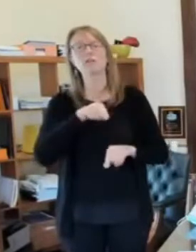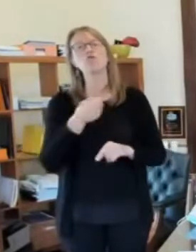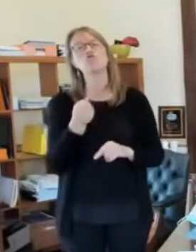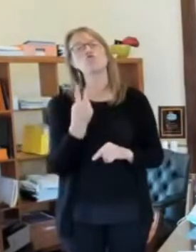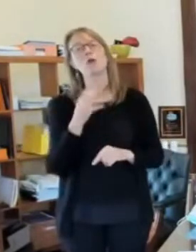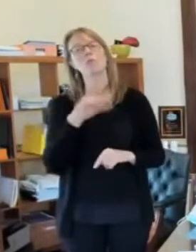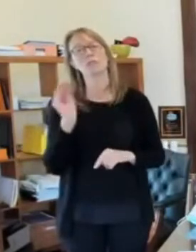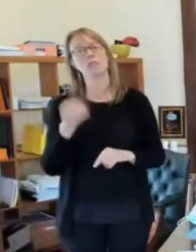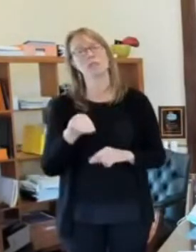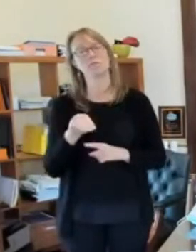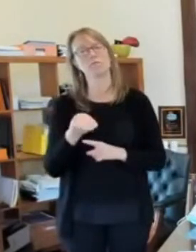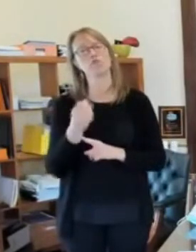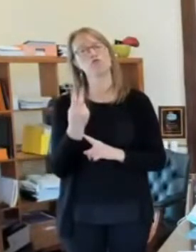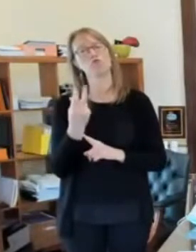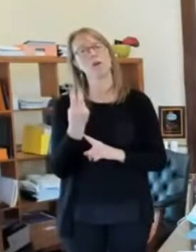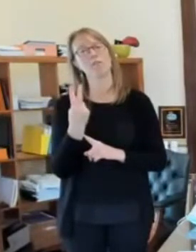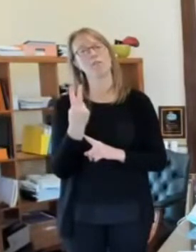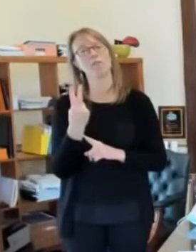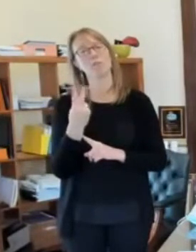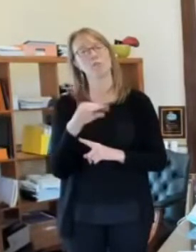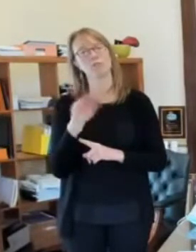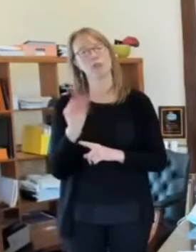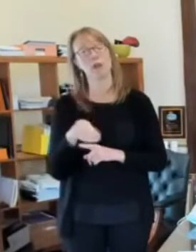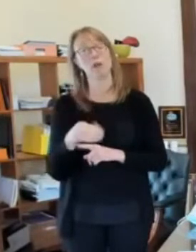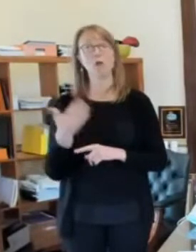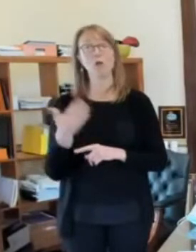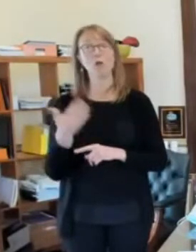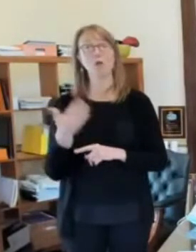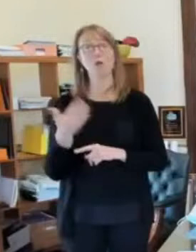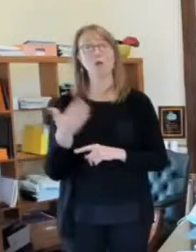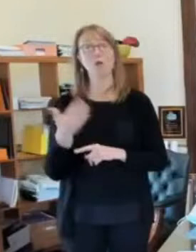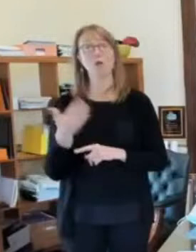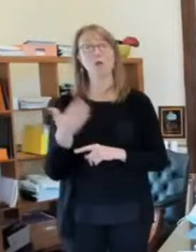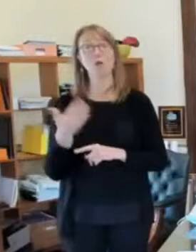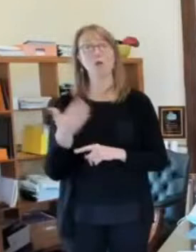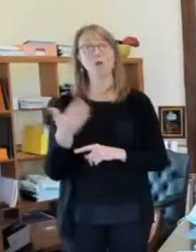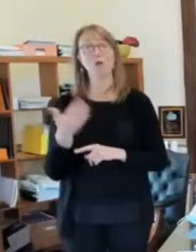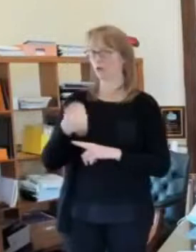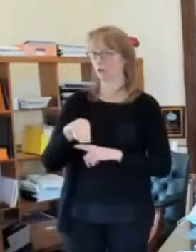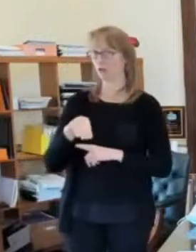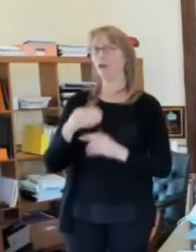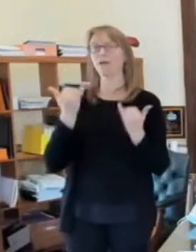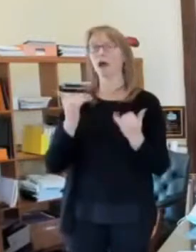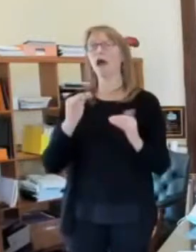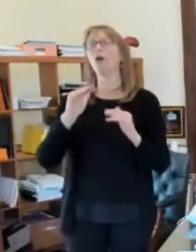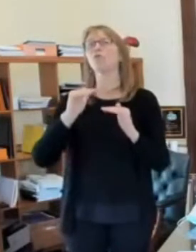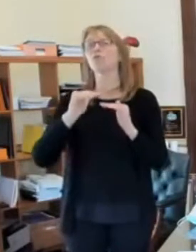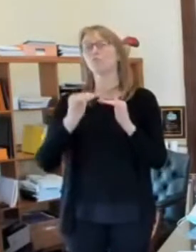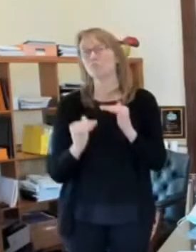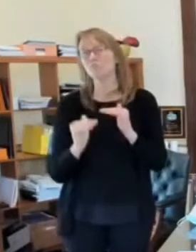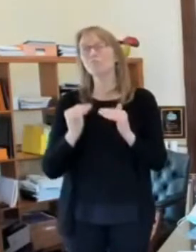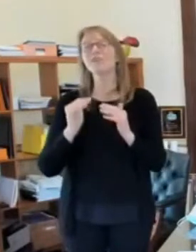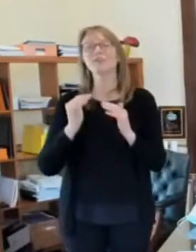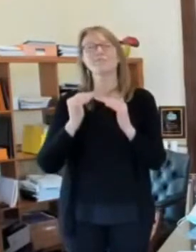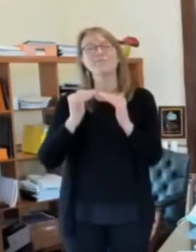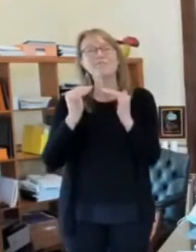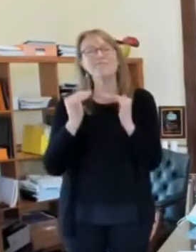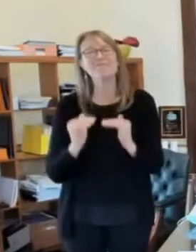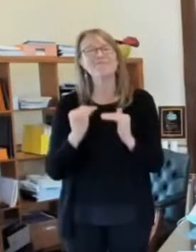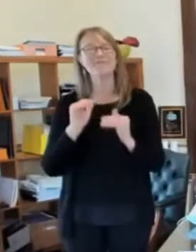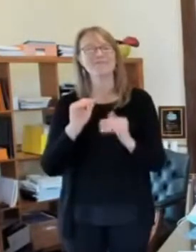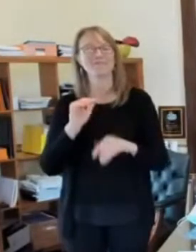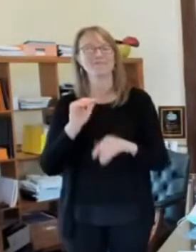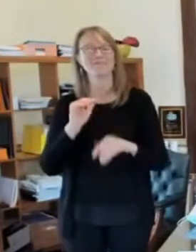down to about 12%. You know, I think this is kind of interesting. The city of St.